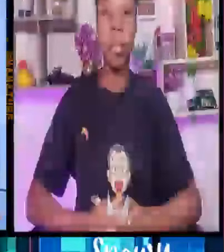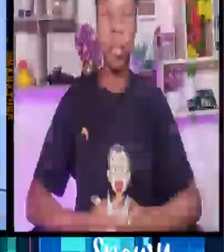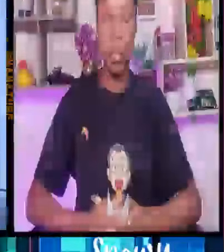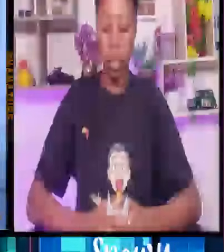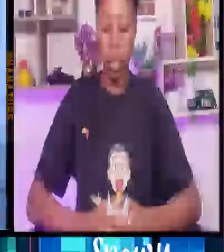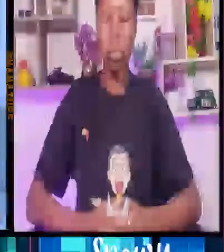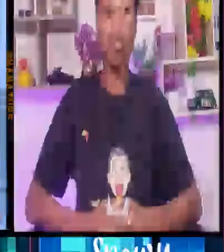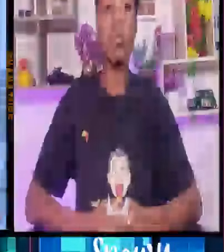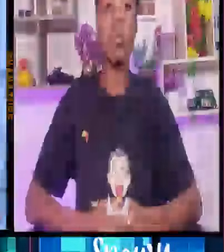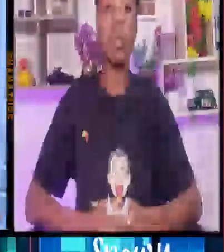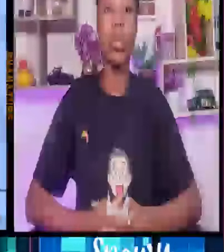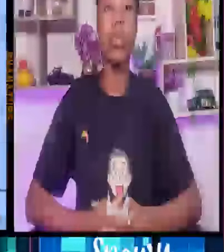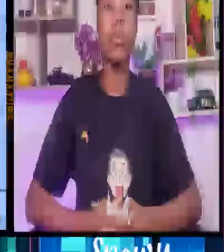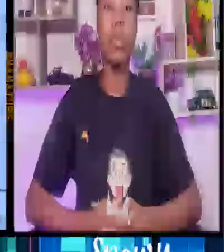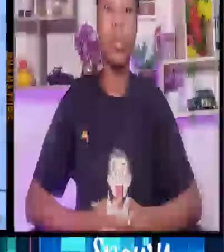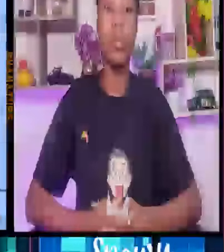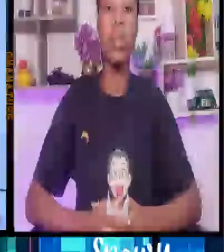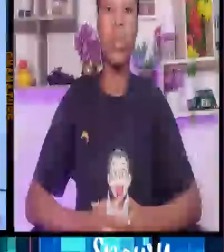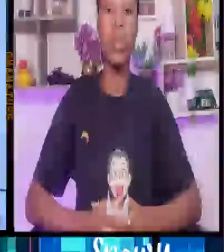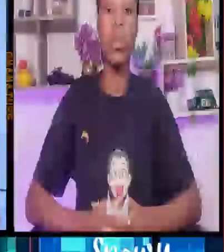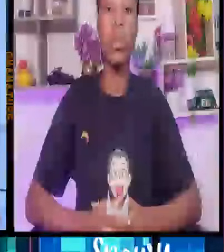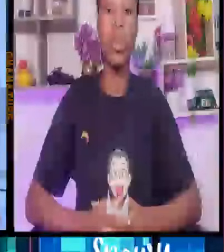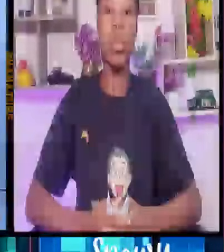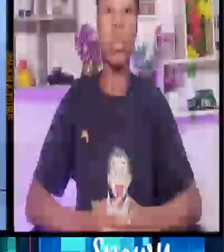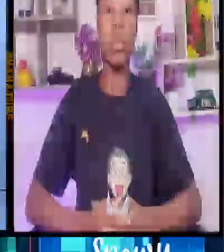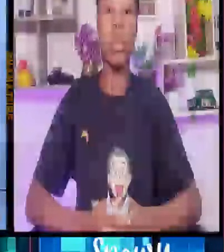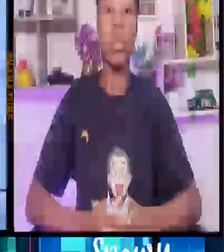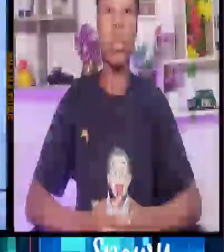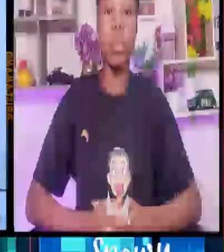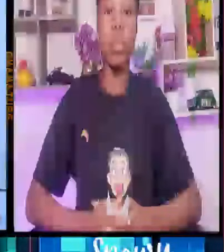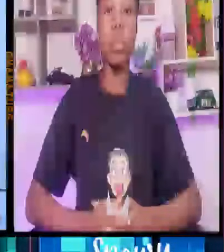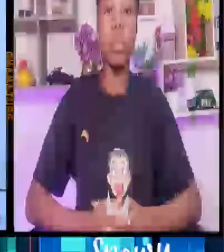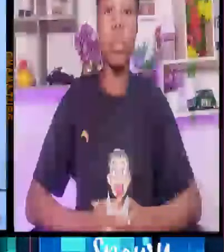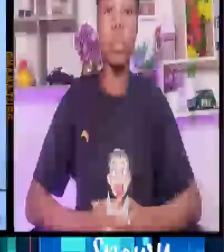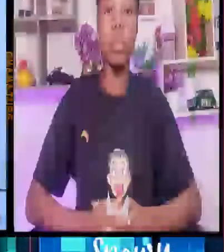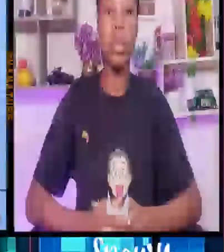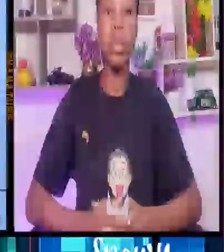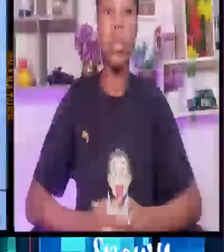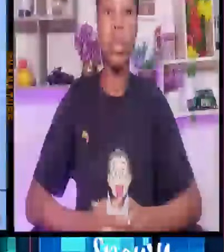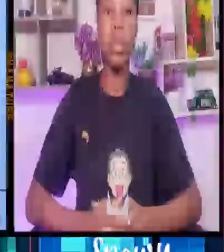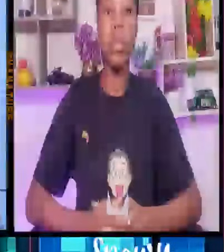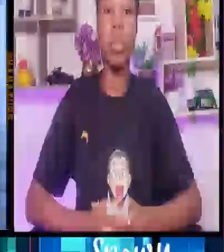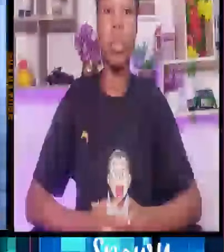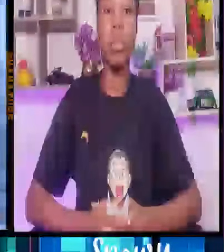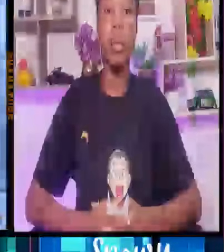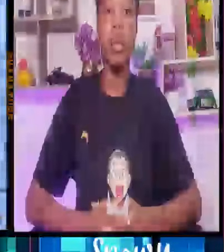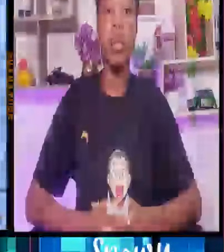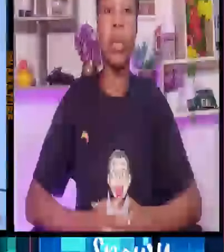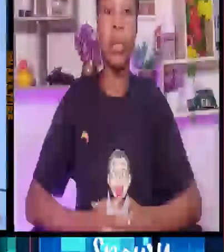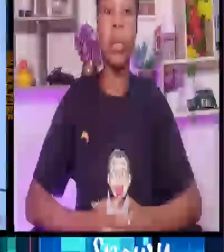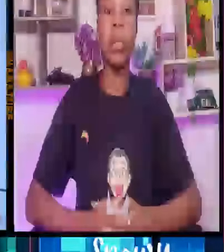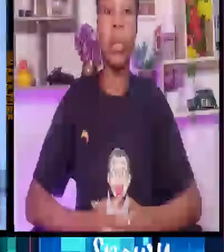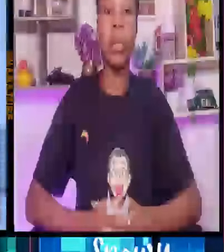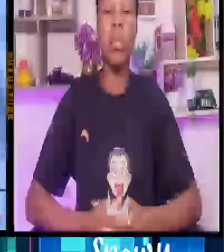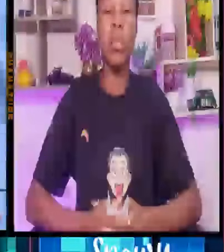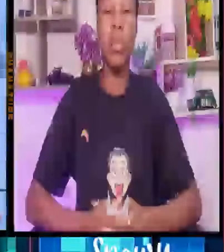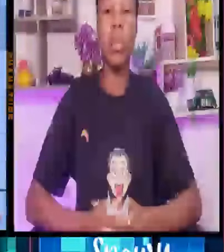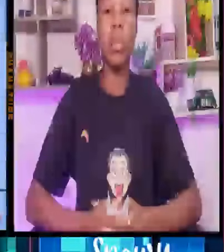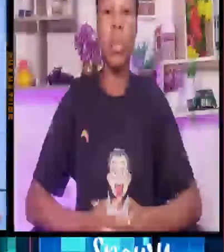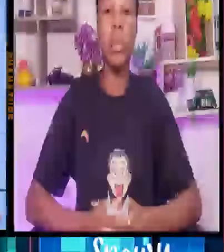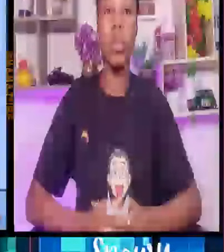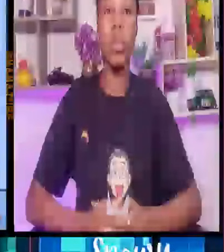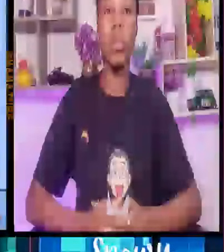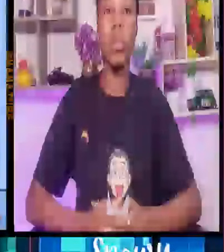loss, raising fresh questions about unity, loyalty, and the road to political redemption. But what does